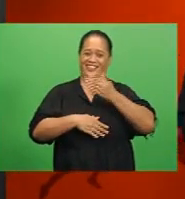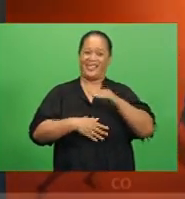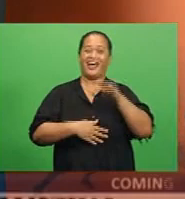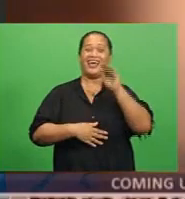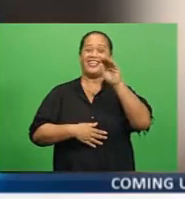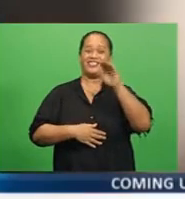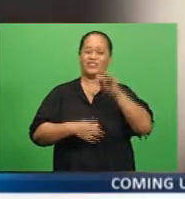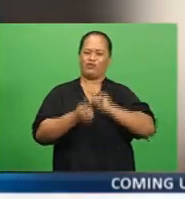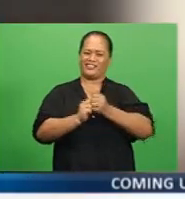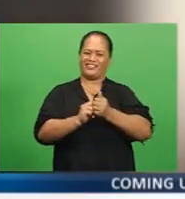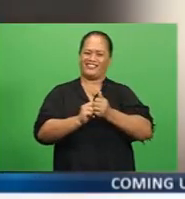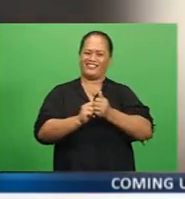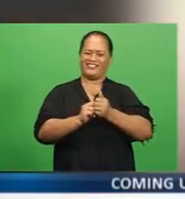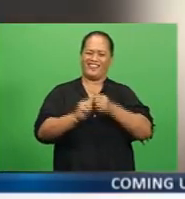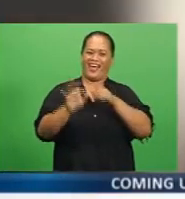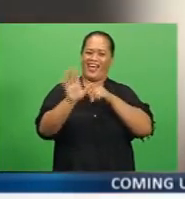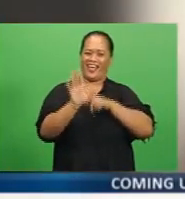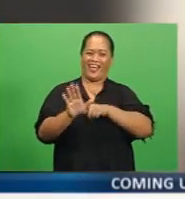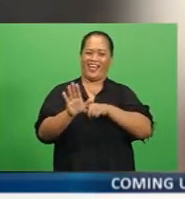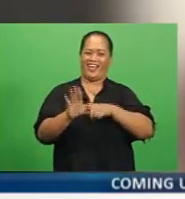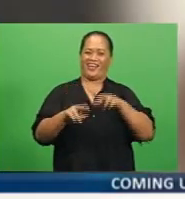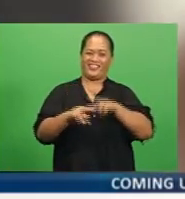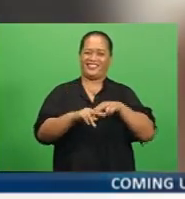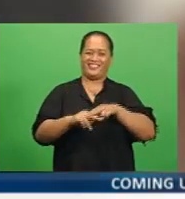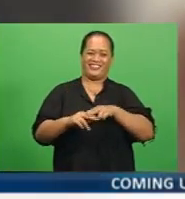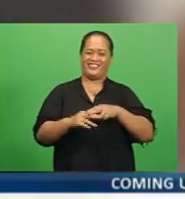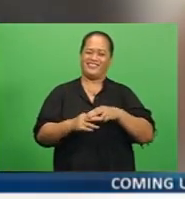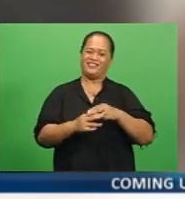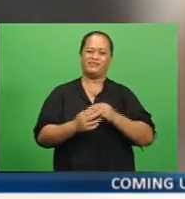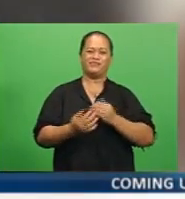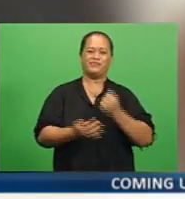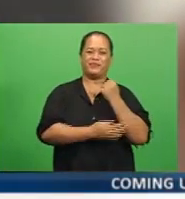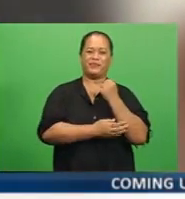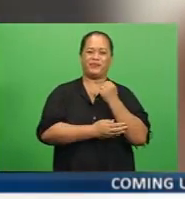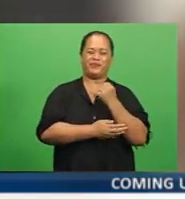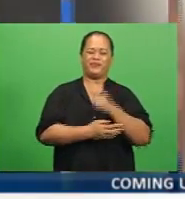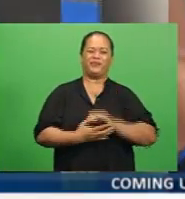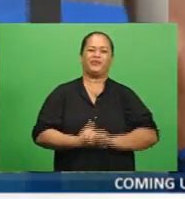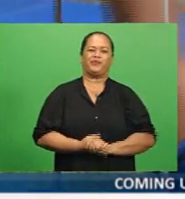sports, young flying Fijian reveals inspiration.